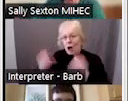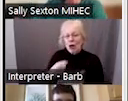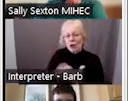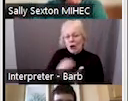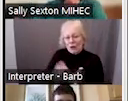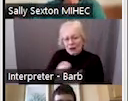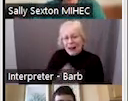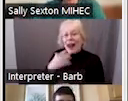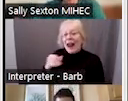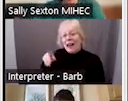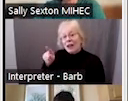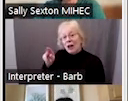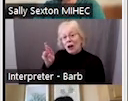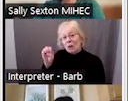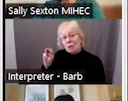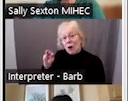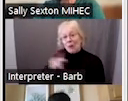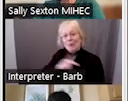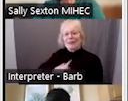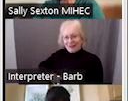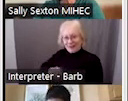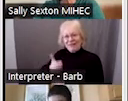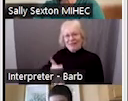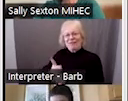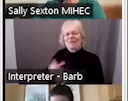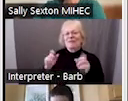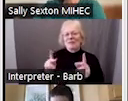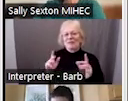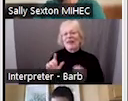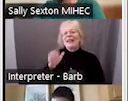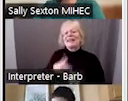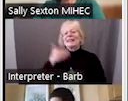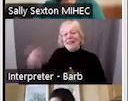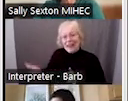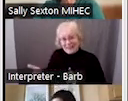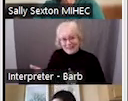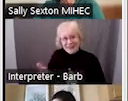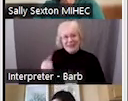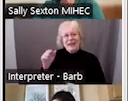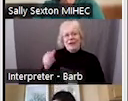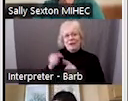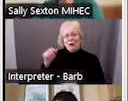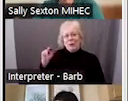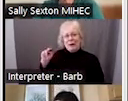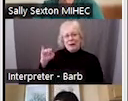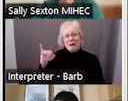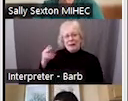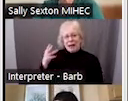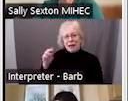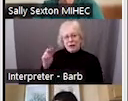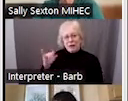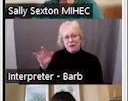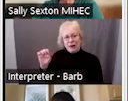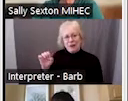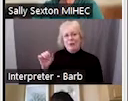king. We got that. Next, from Nashville, Tennessee, we have Pasanich Chinratana Alab,